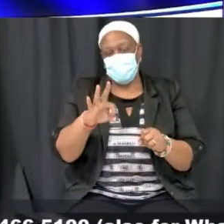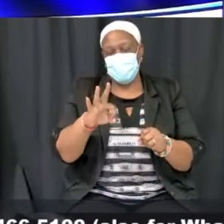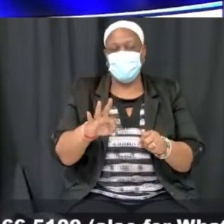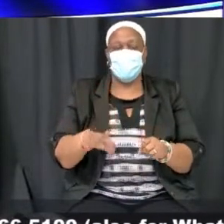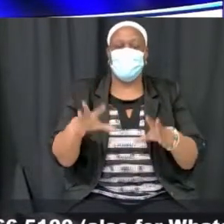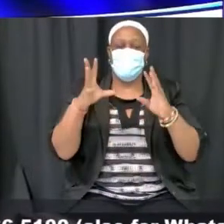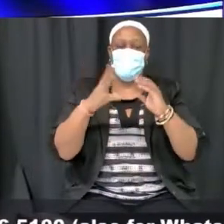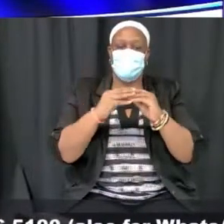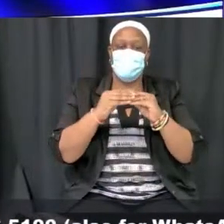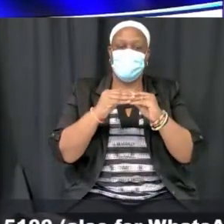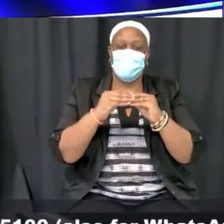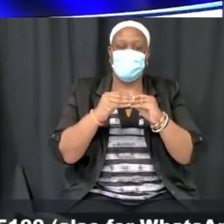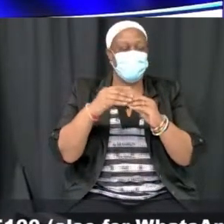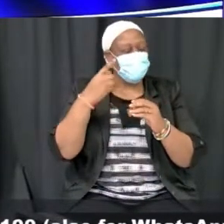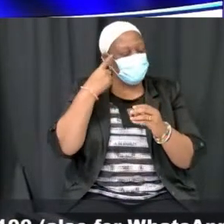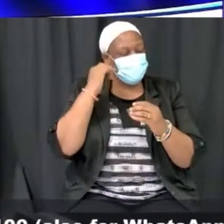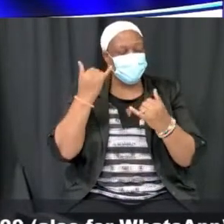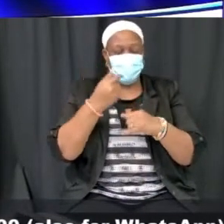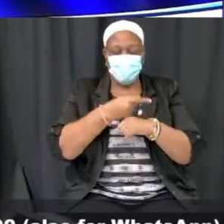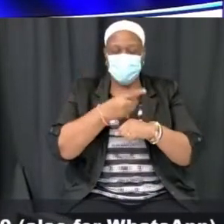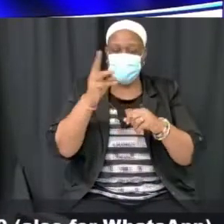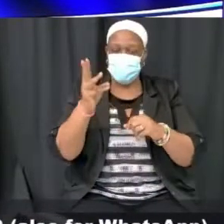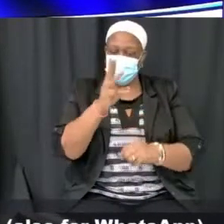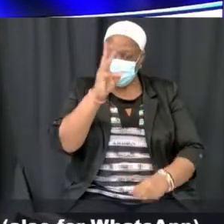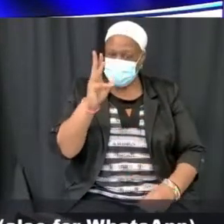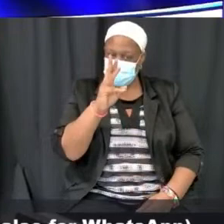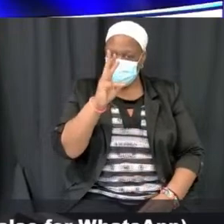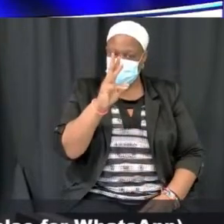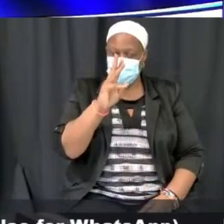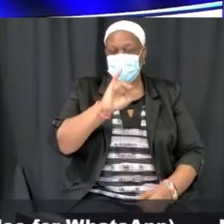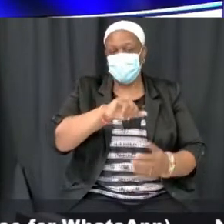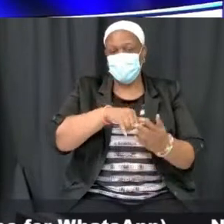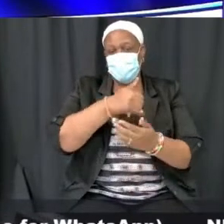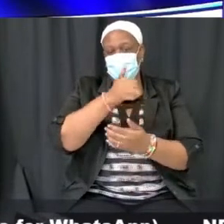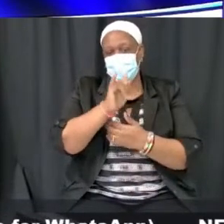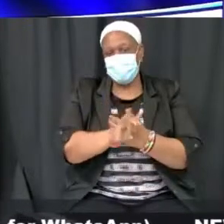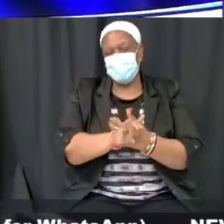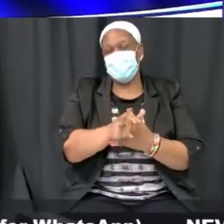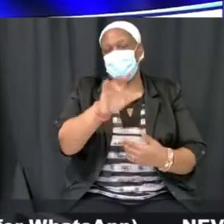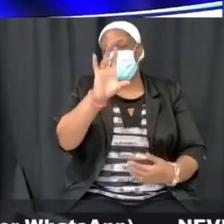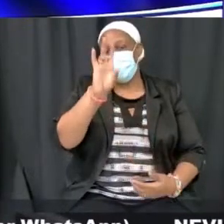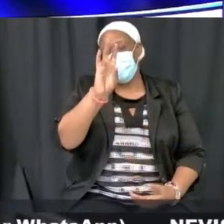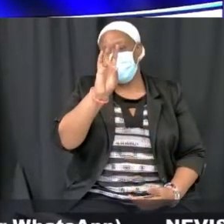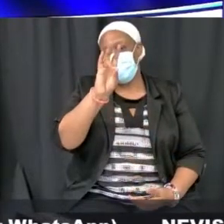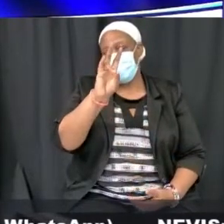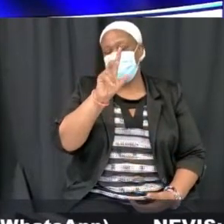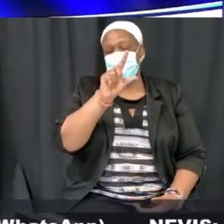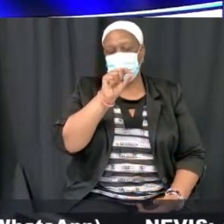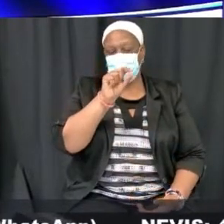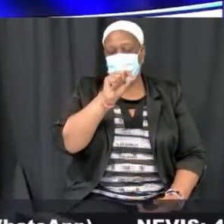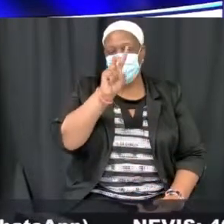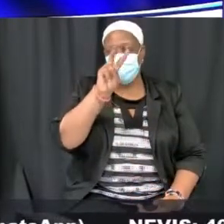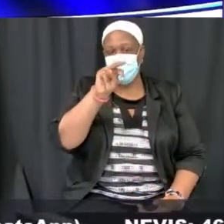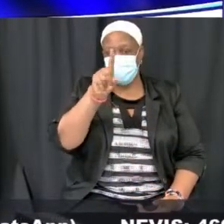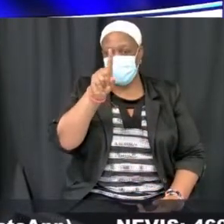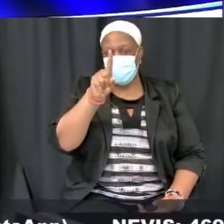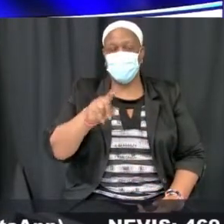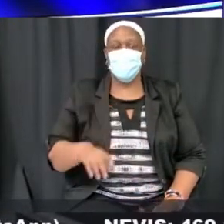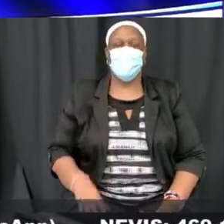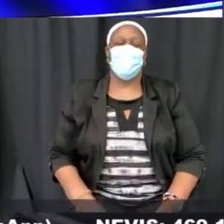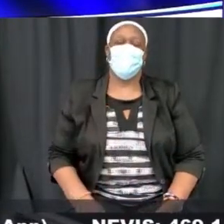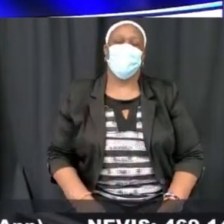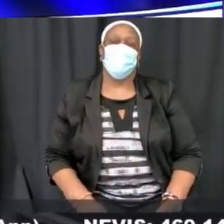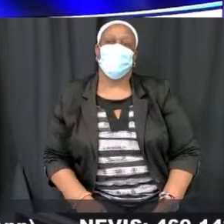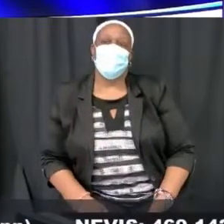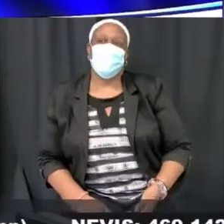briefing for Wednesday, July 7th, 2021. I am